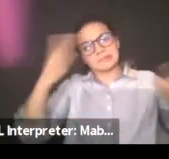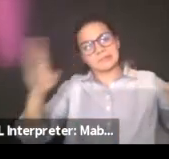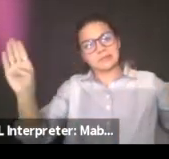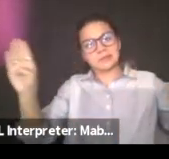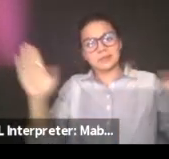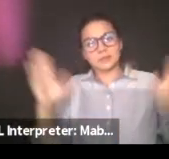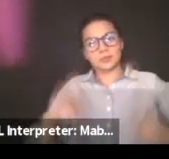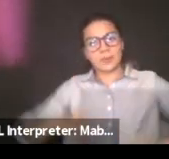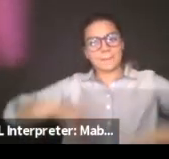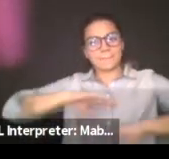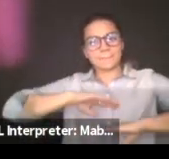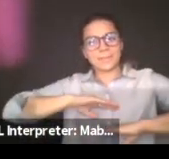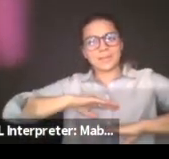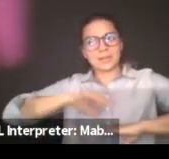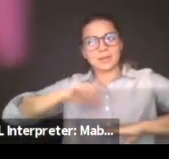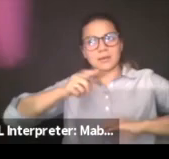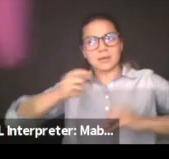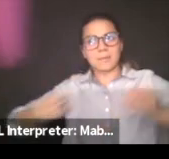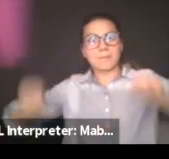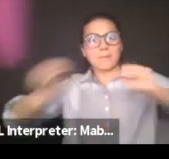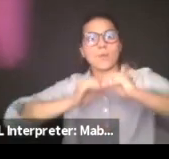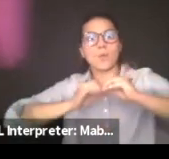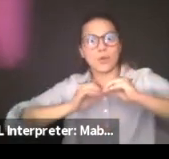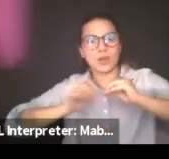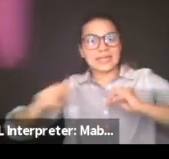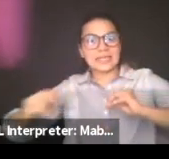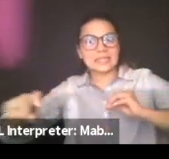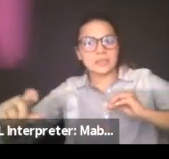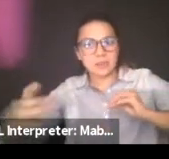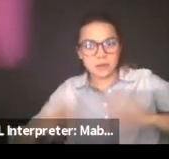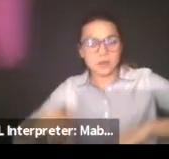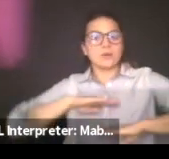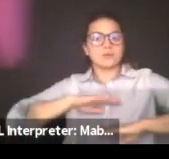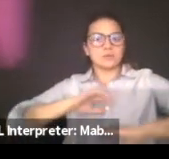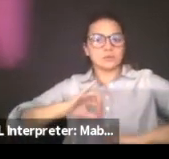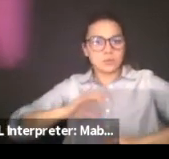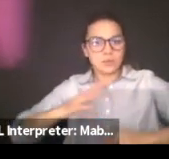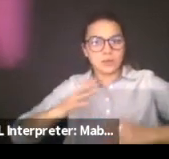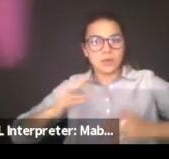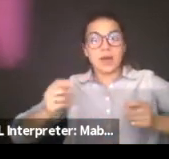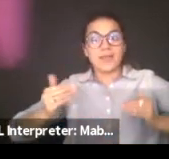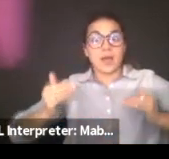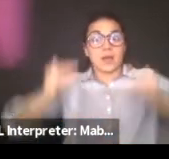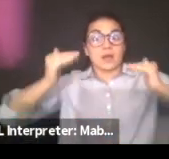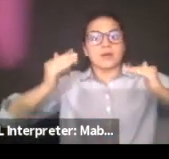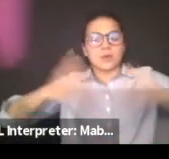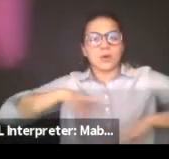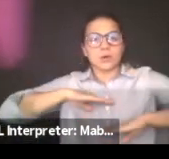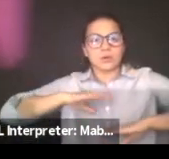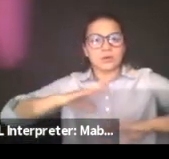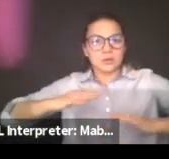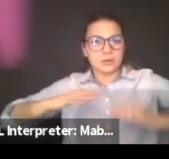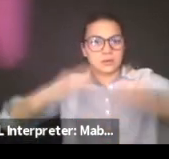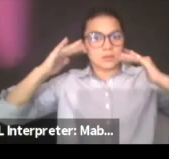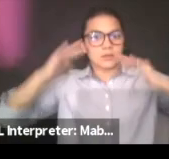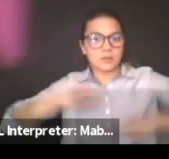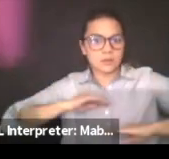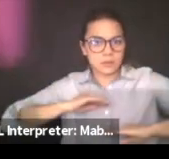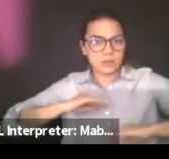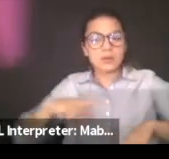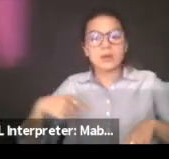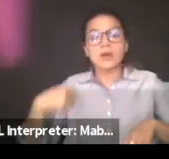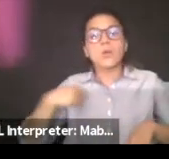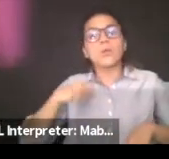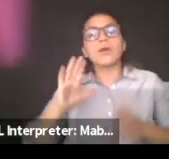because the rates of violence had necessarily increased in our communities. It was because people were becoming more politicized, we were